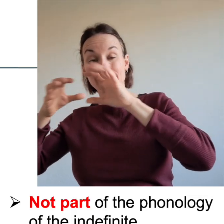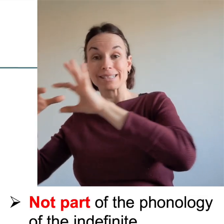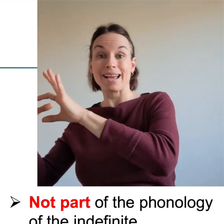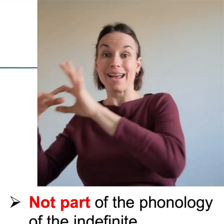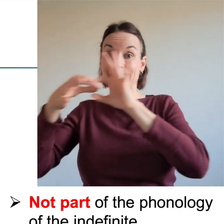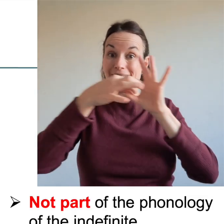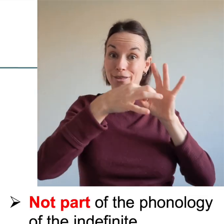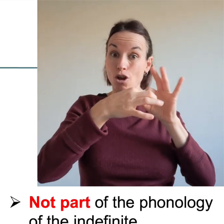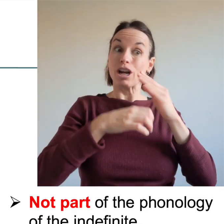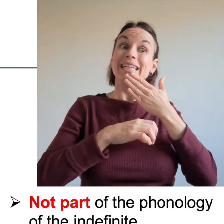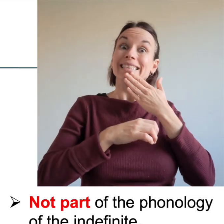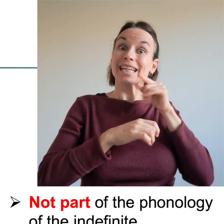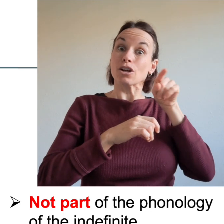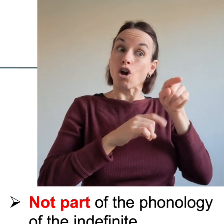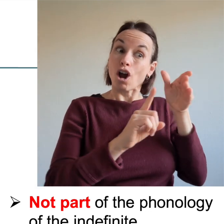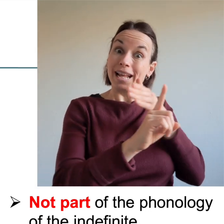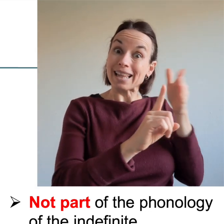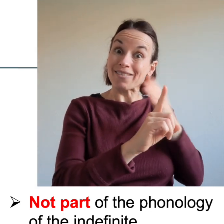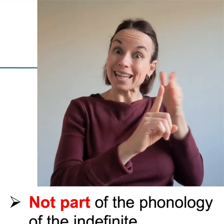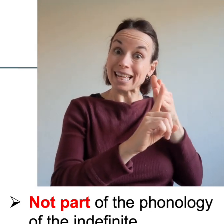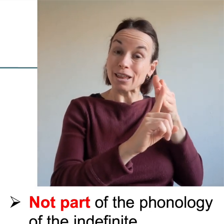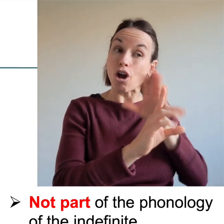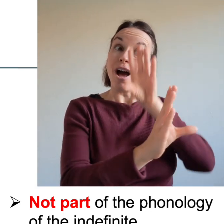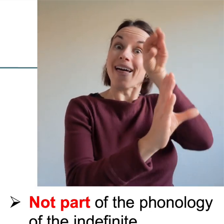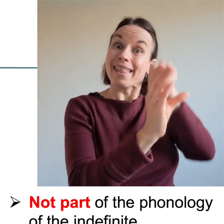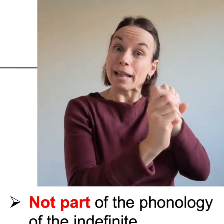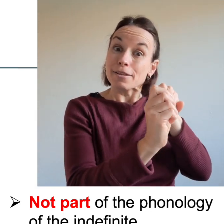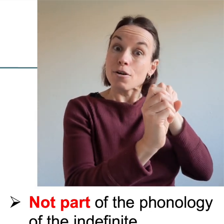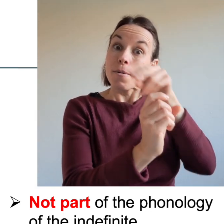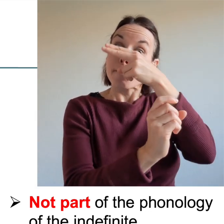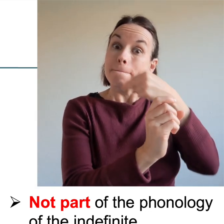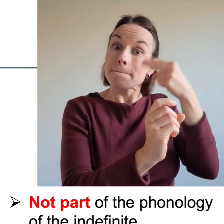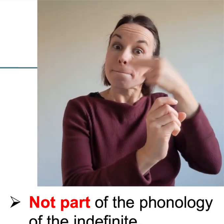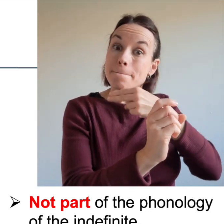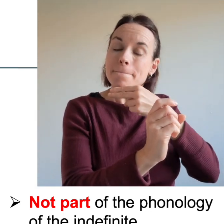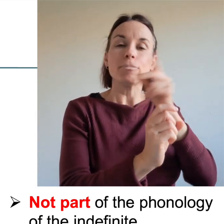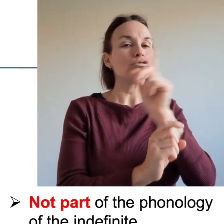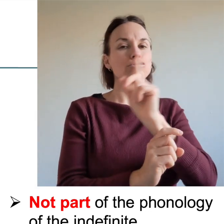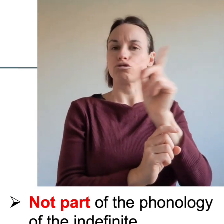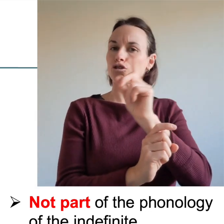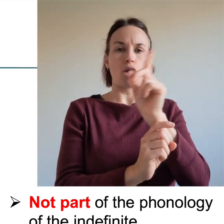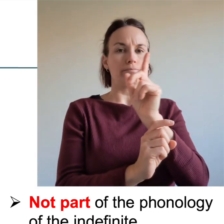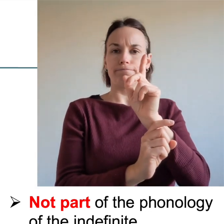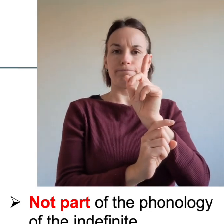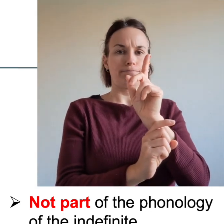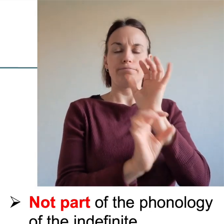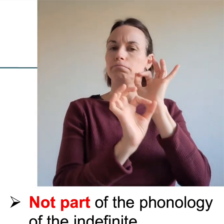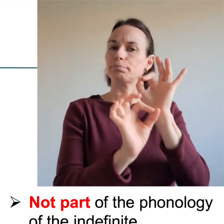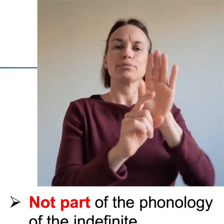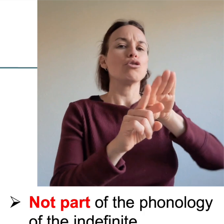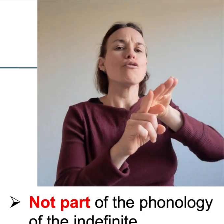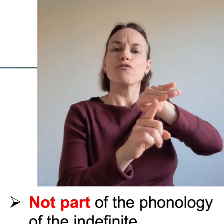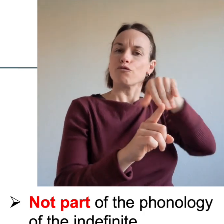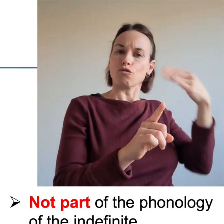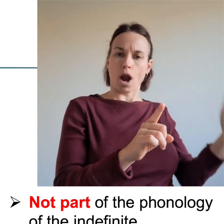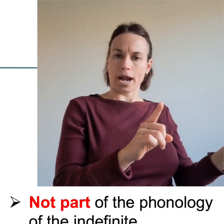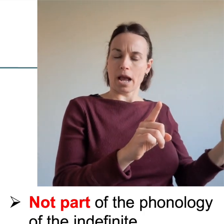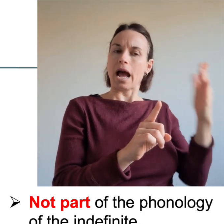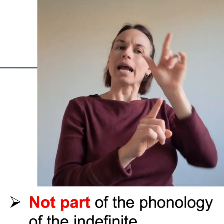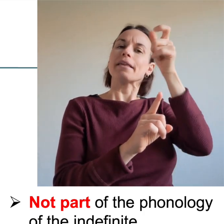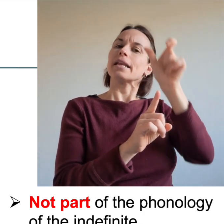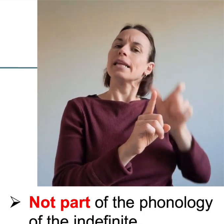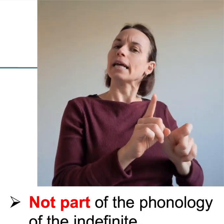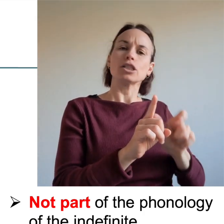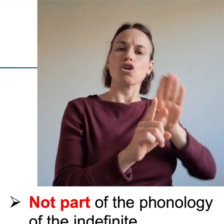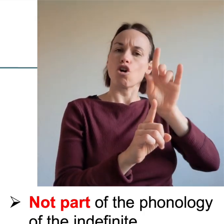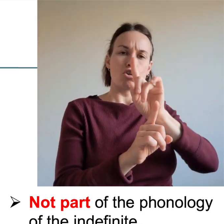be claiming that with respect to this status, the nominal marker position of the corners